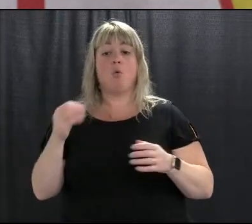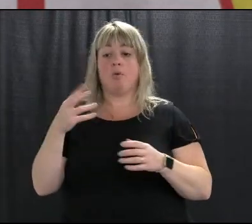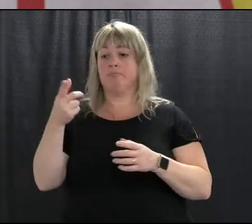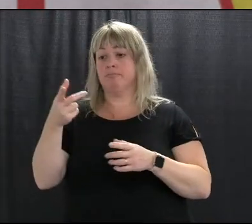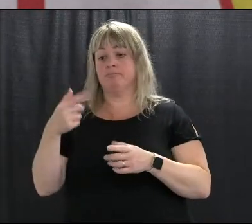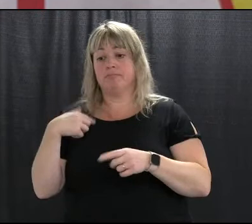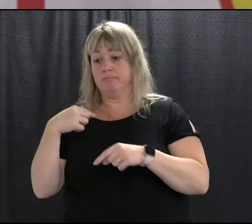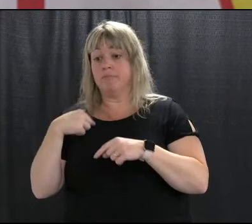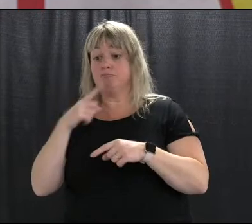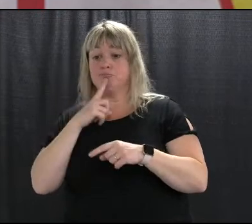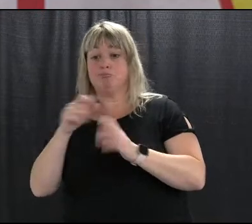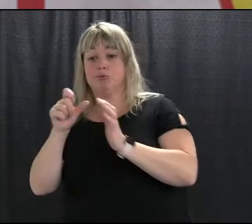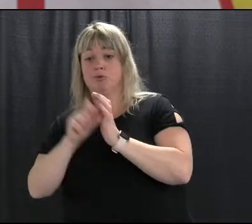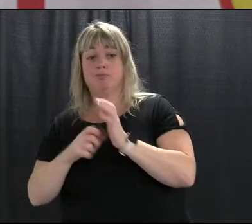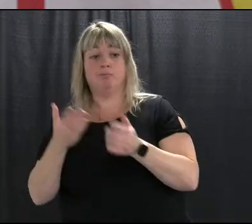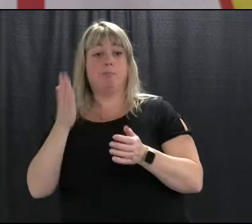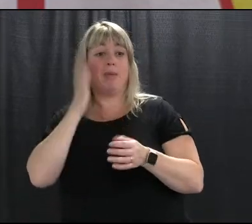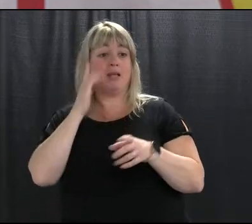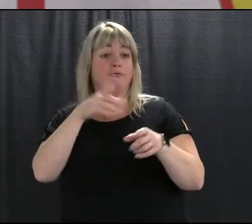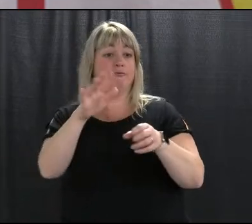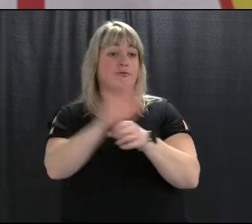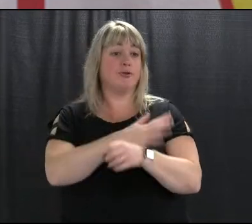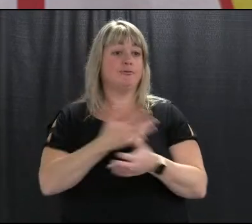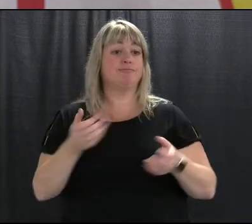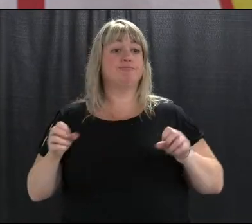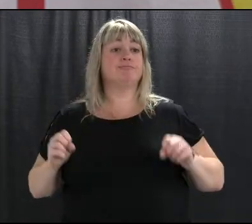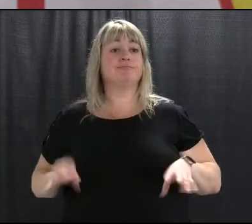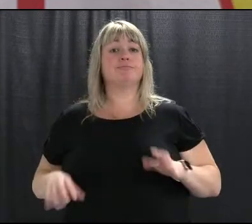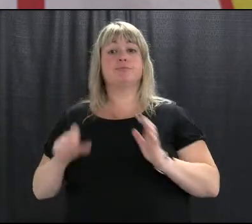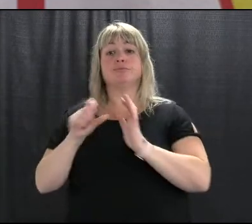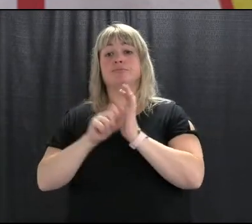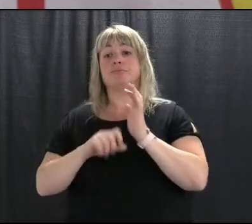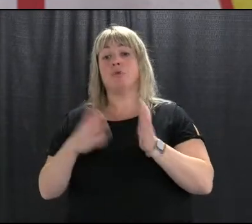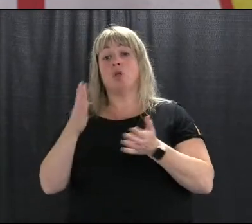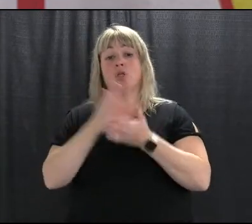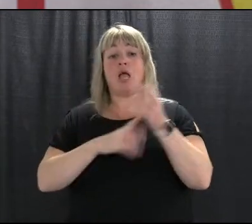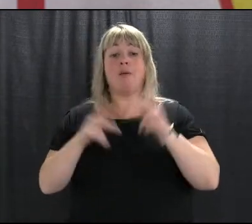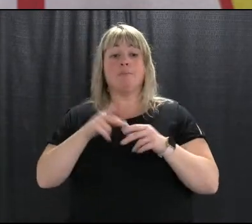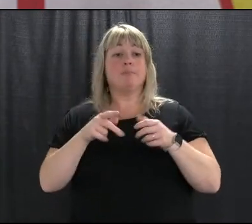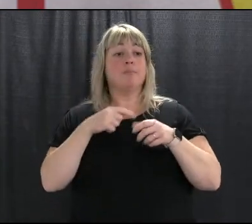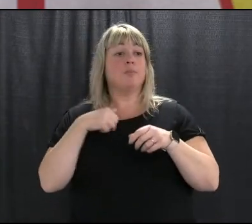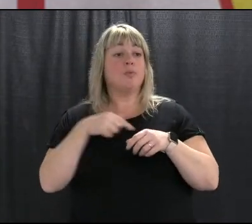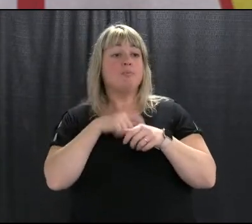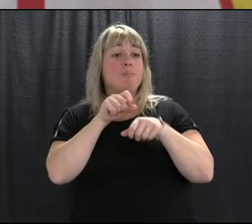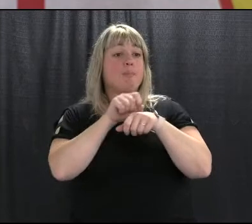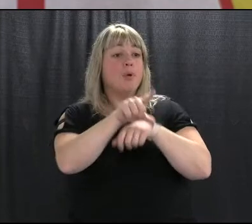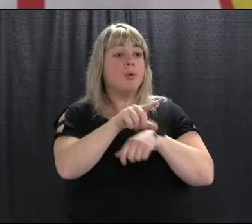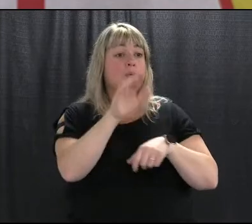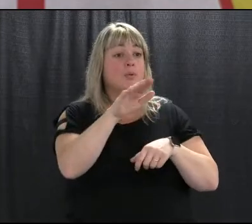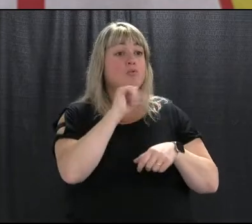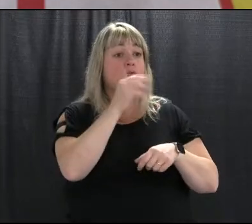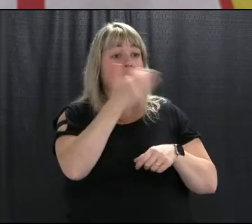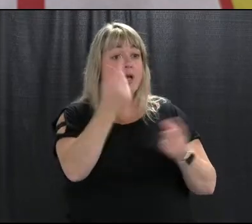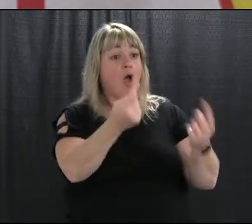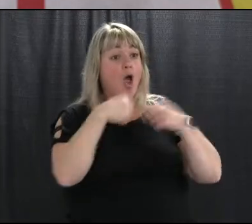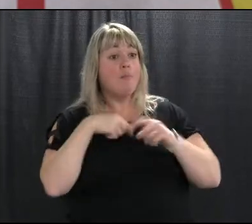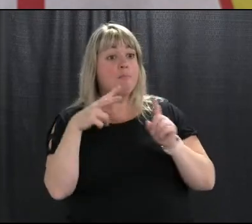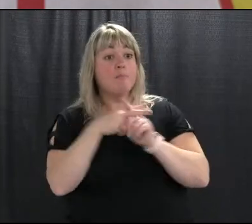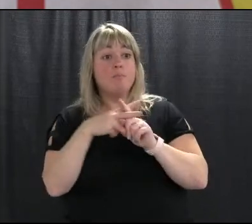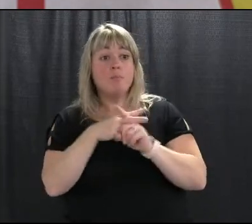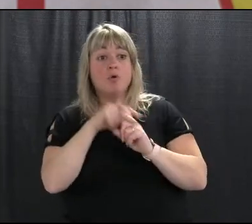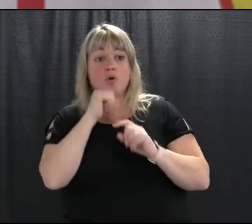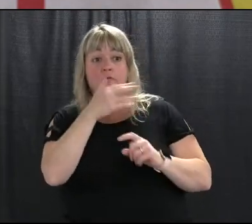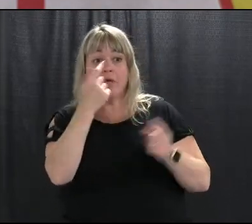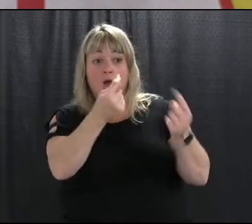bed, or ensuring that people are not missing appointments. The system we're putting in place to remind individuals so that they don't